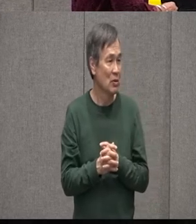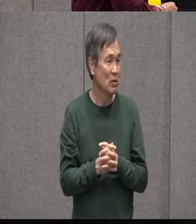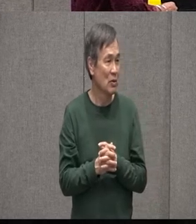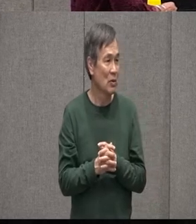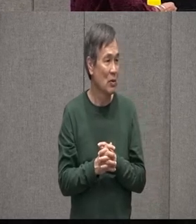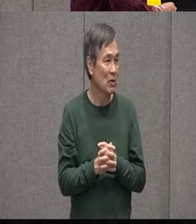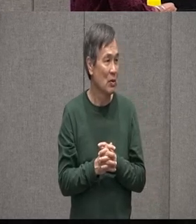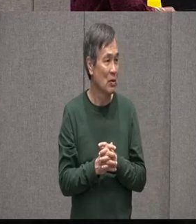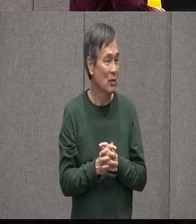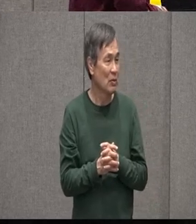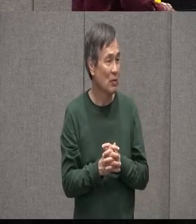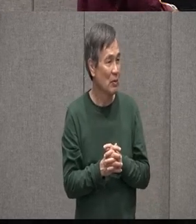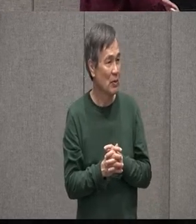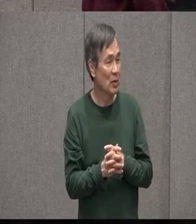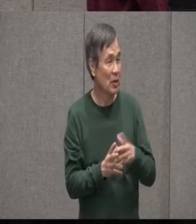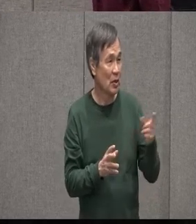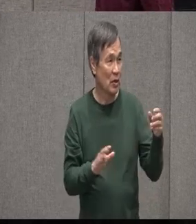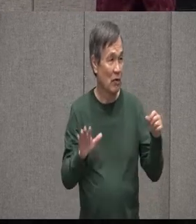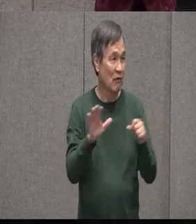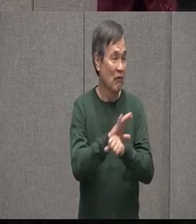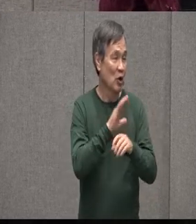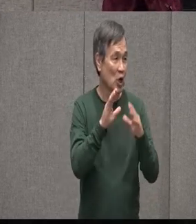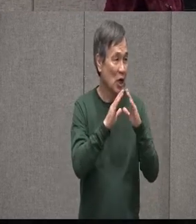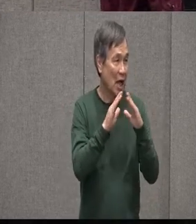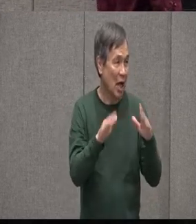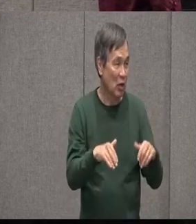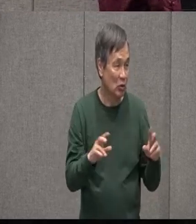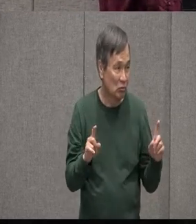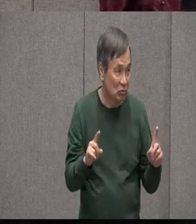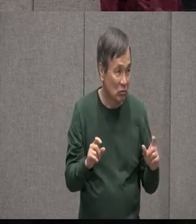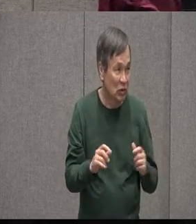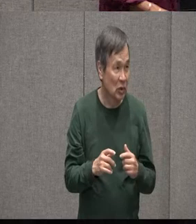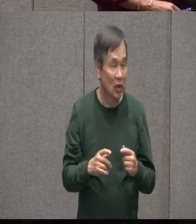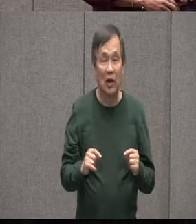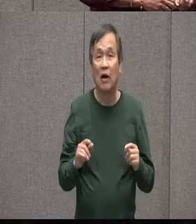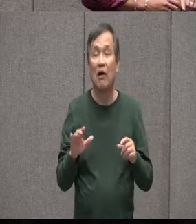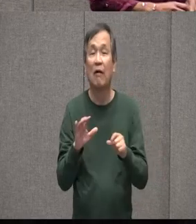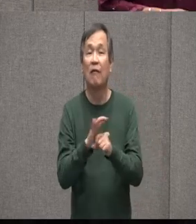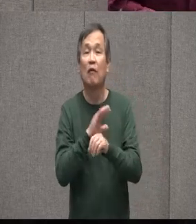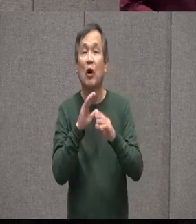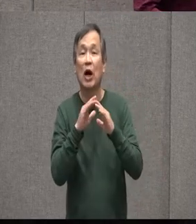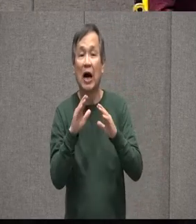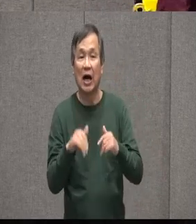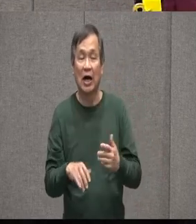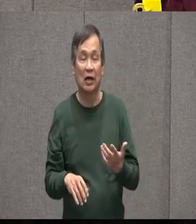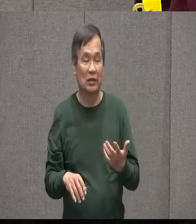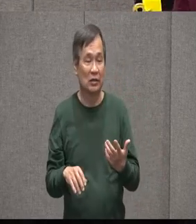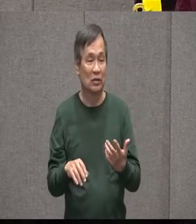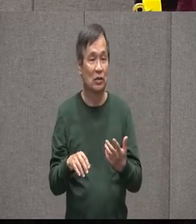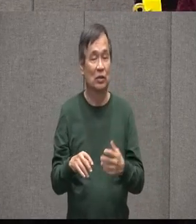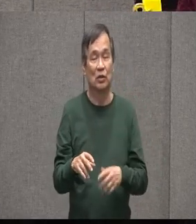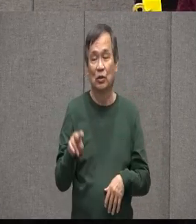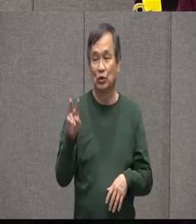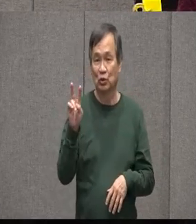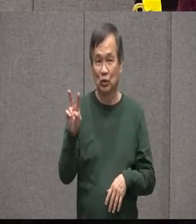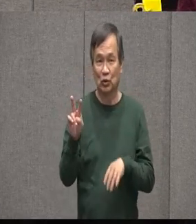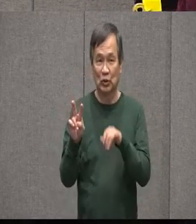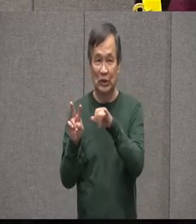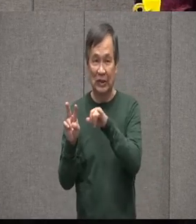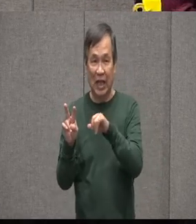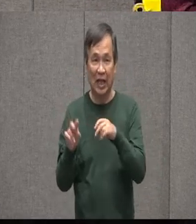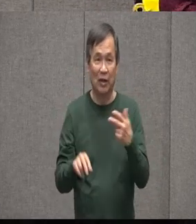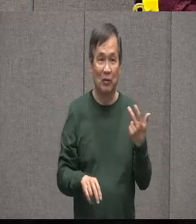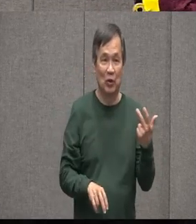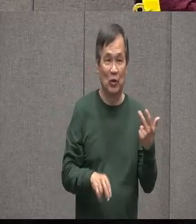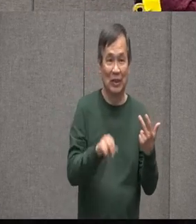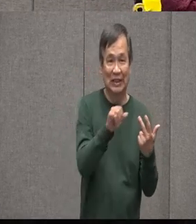There's no, you could do full house. You could try to get a full house is 2 of one number and 3